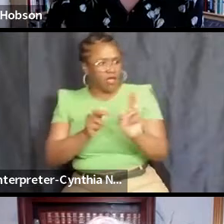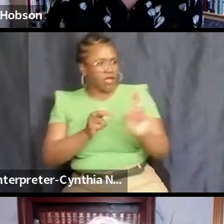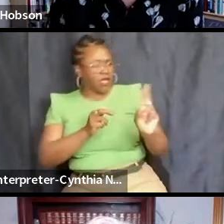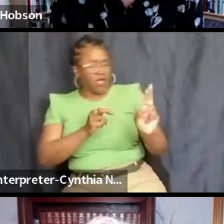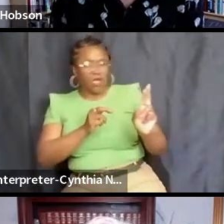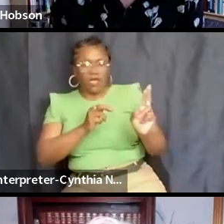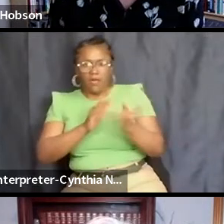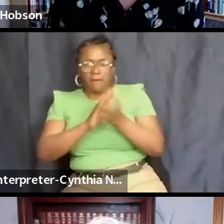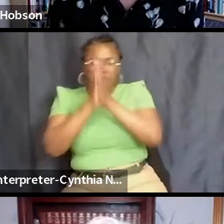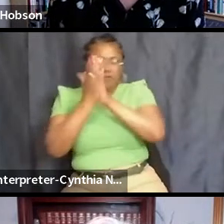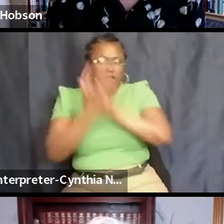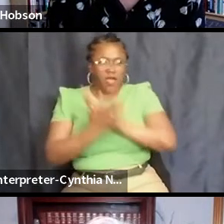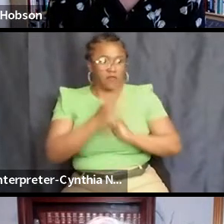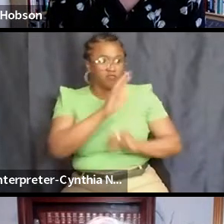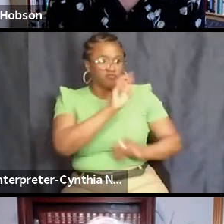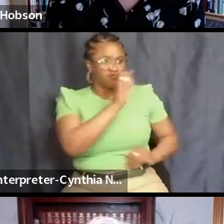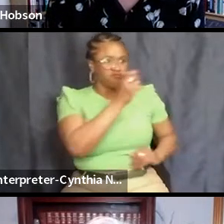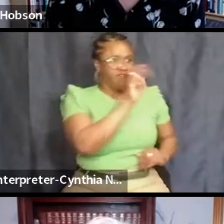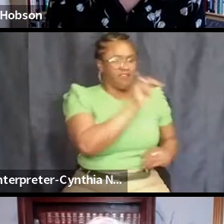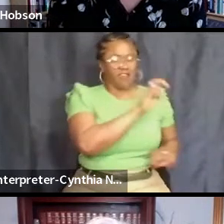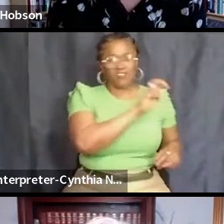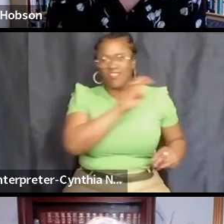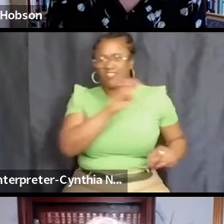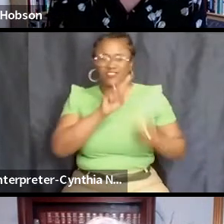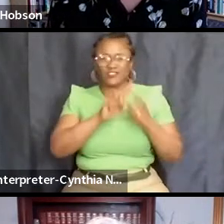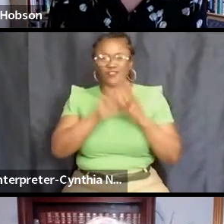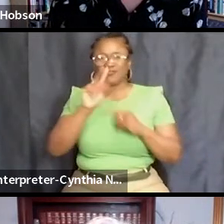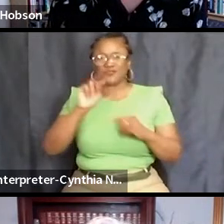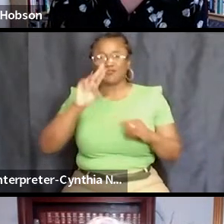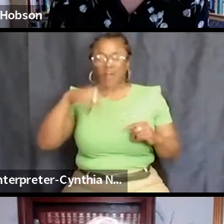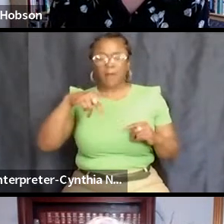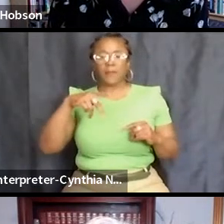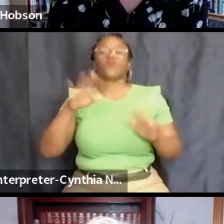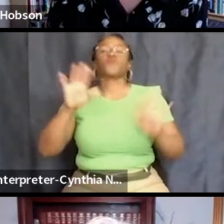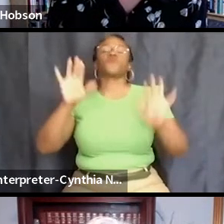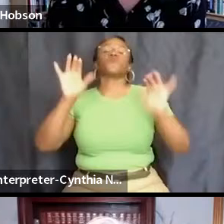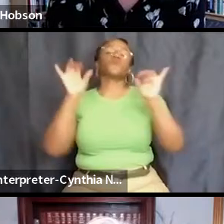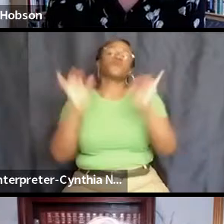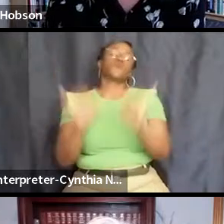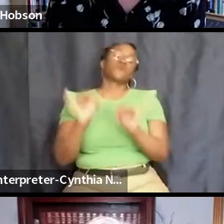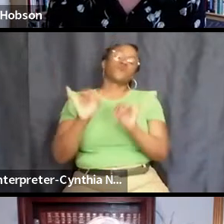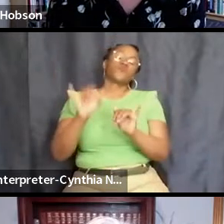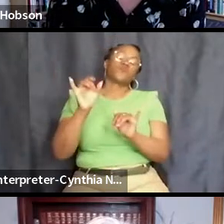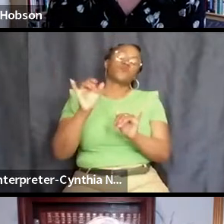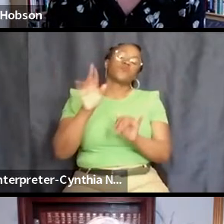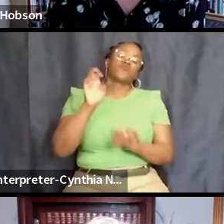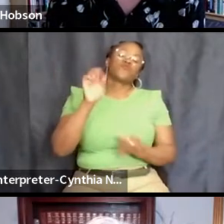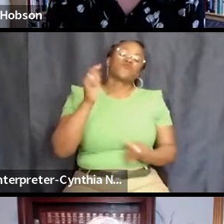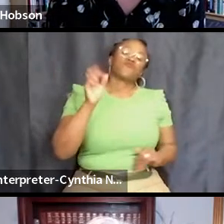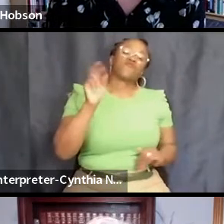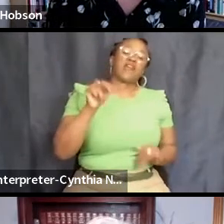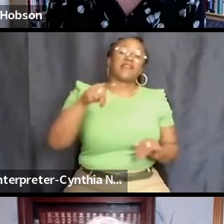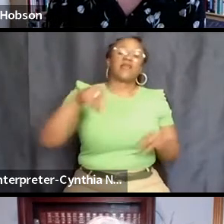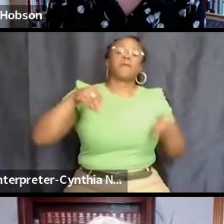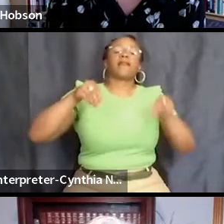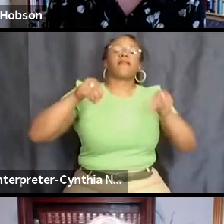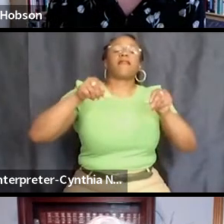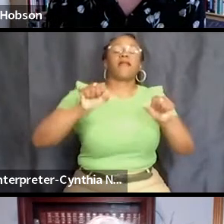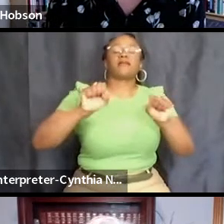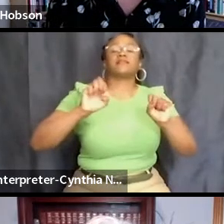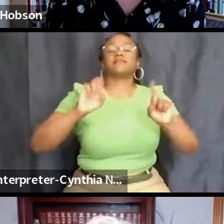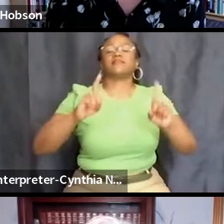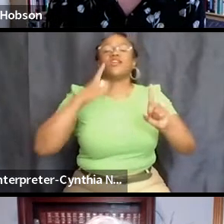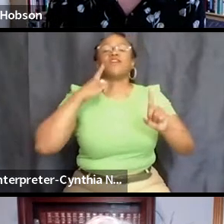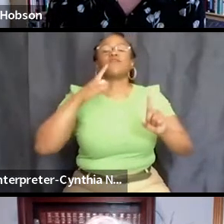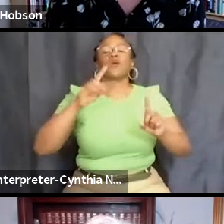into the party of Trump seemed to validate my view that Reagan planted the seeds for Trumpism and fortified my desire